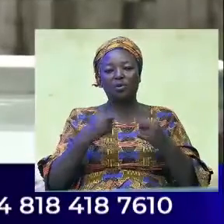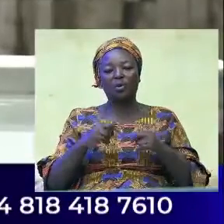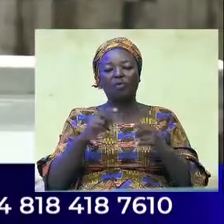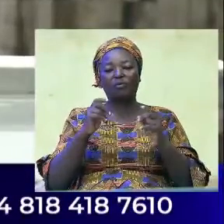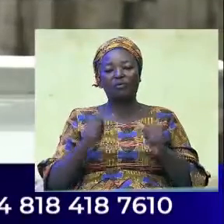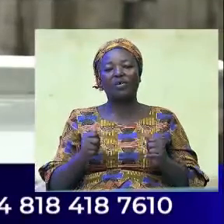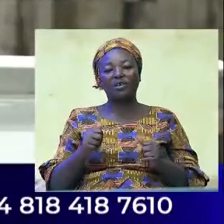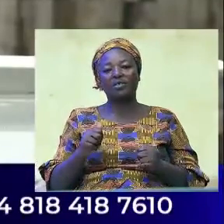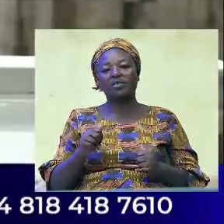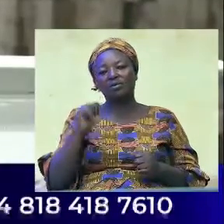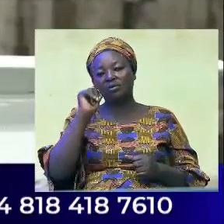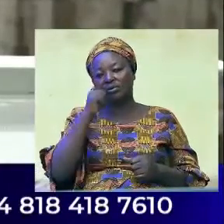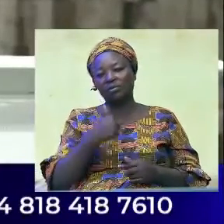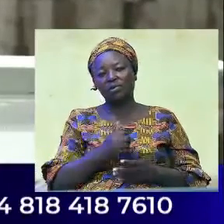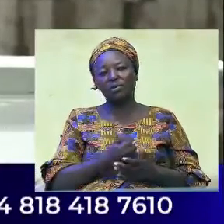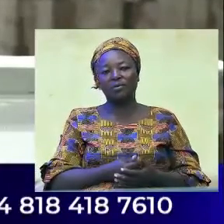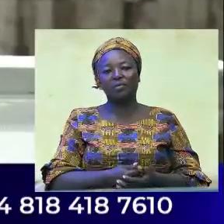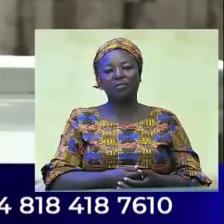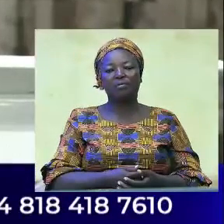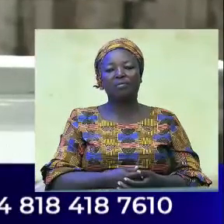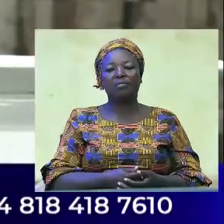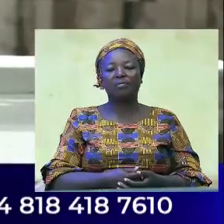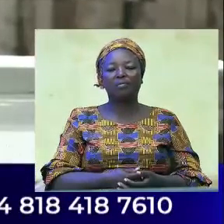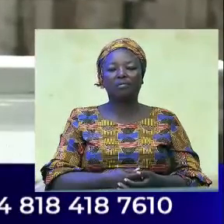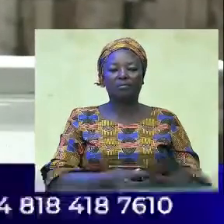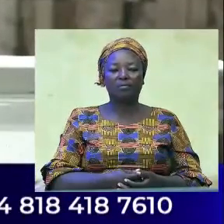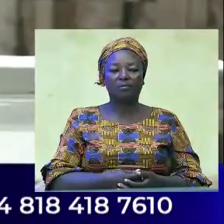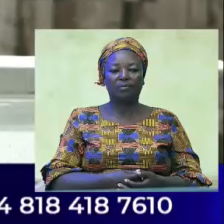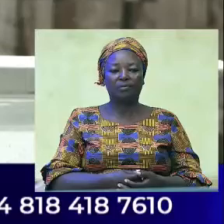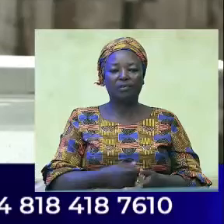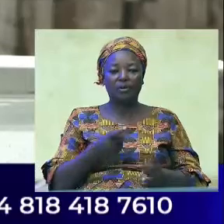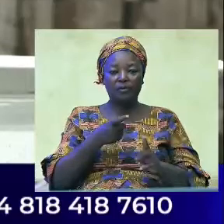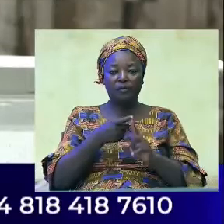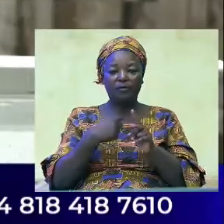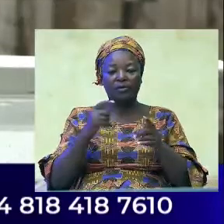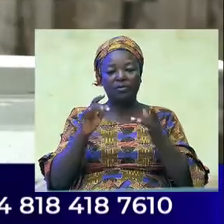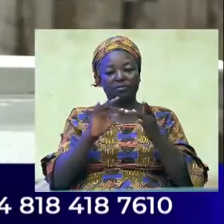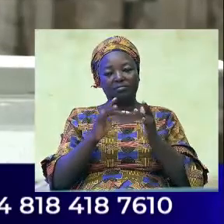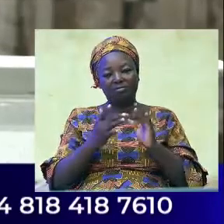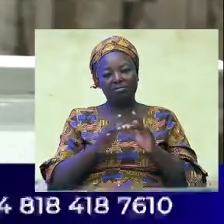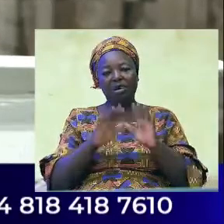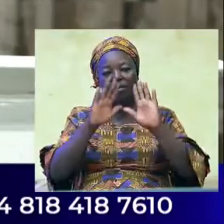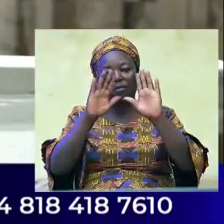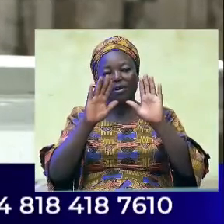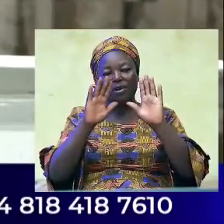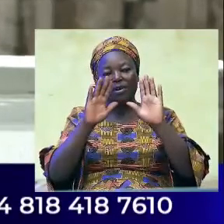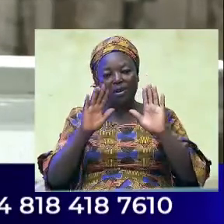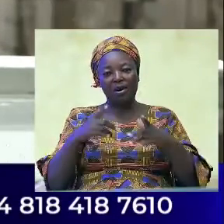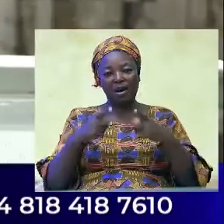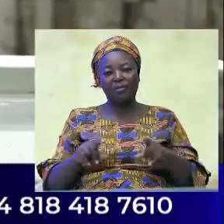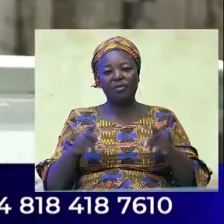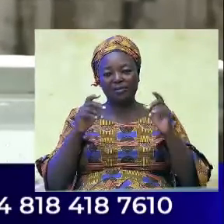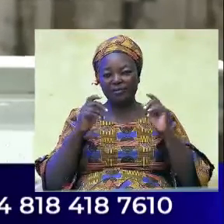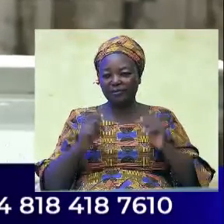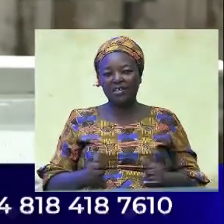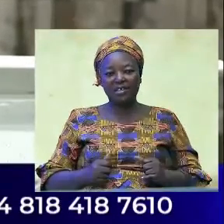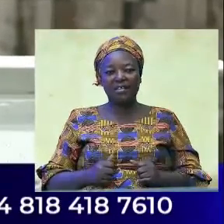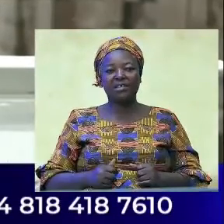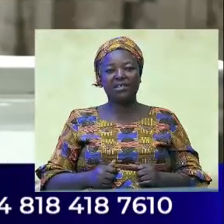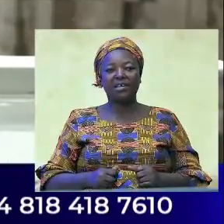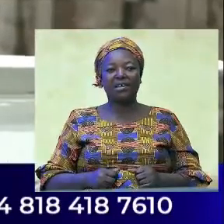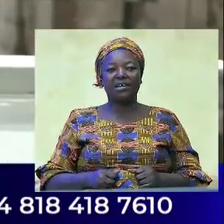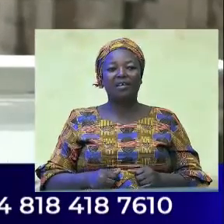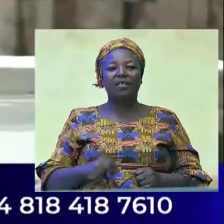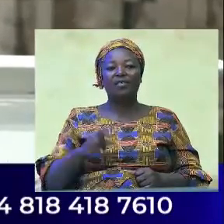o'clock. Tomorrow, let's listen to our online audience, if we have some. From the online,